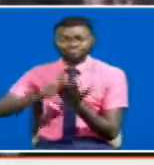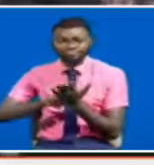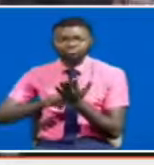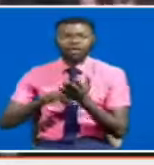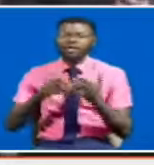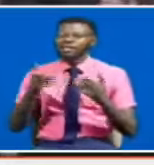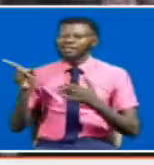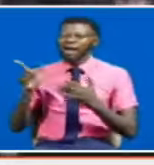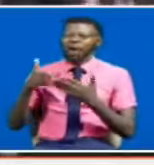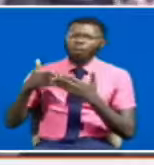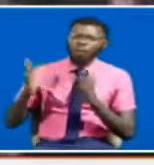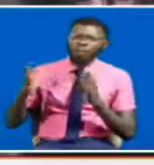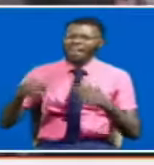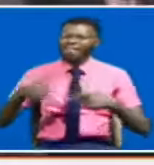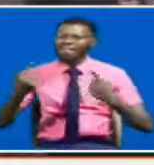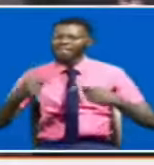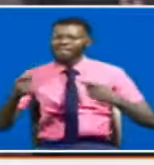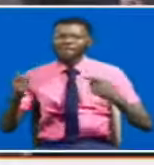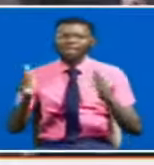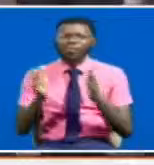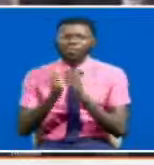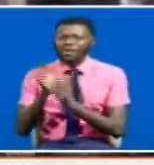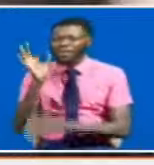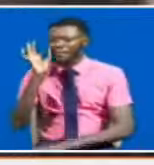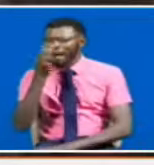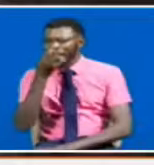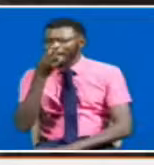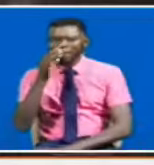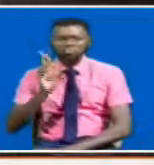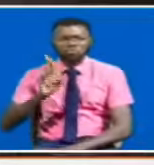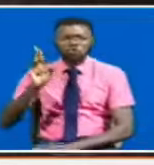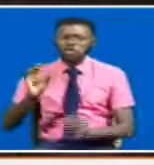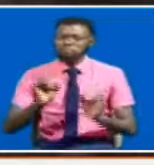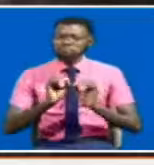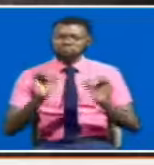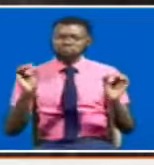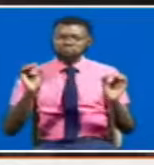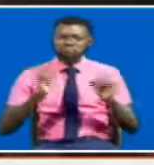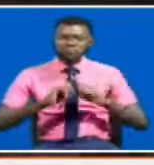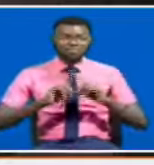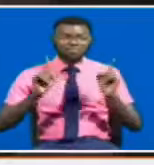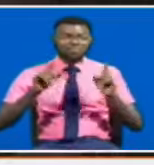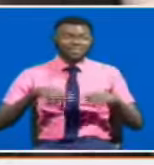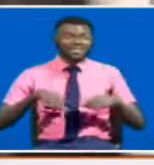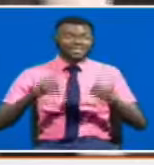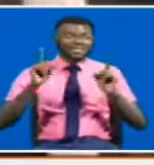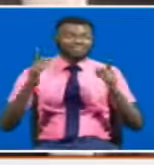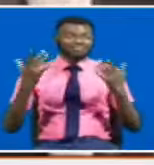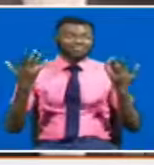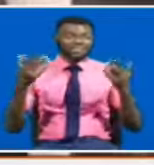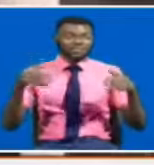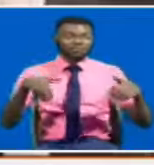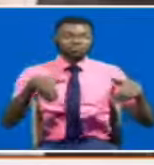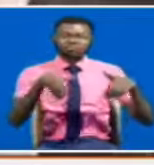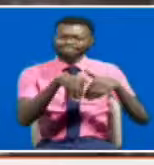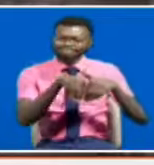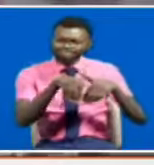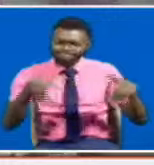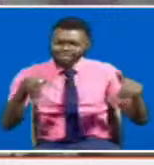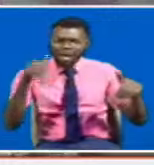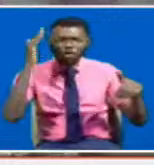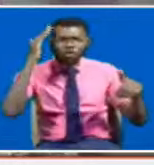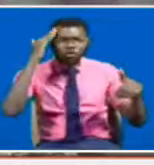in the open with Presidents Mwai Kibaki and Uhuru Kenyatta, pundits argue he drew the line in the sand on the separation of